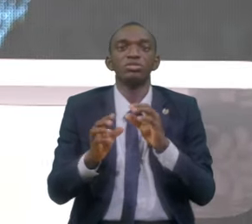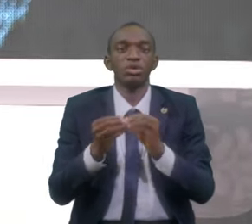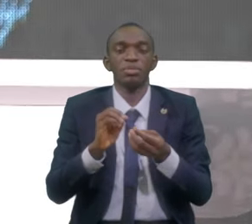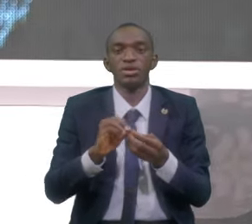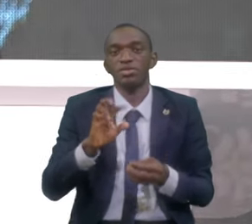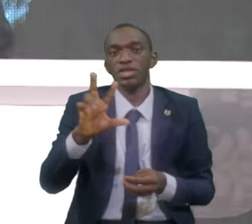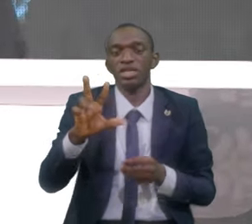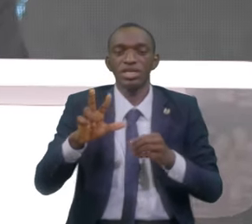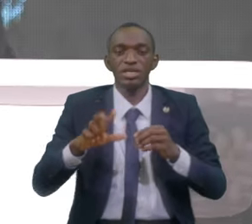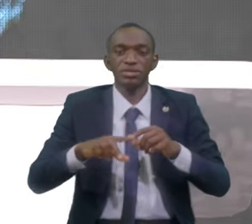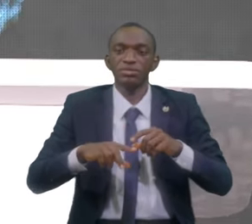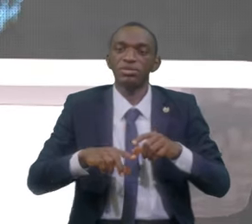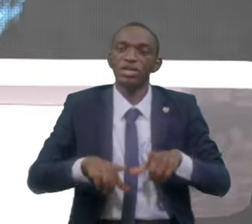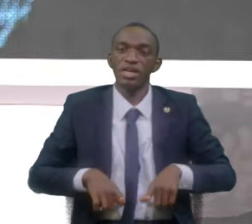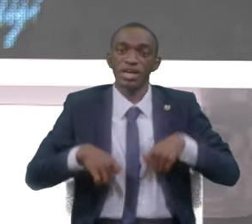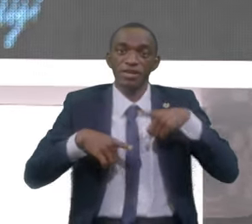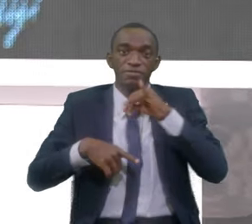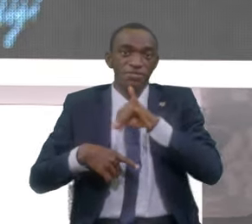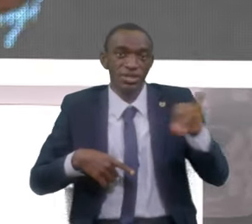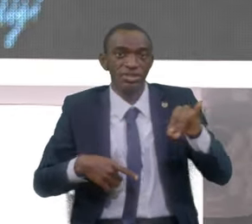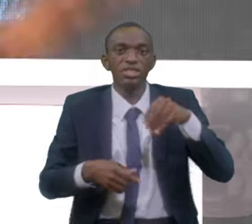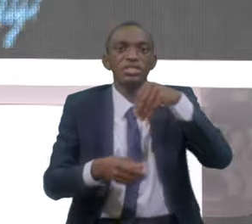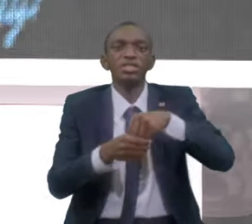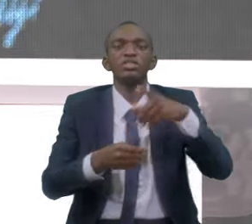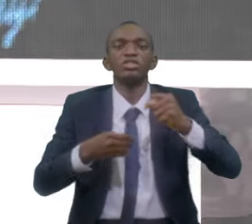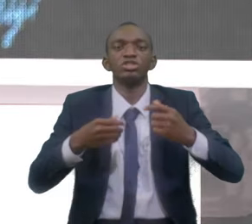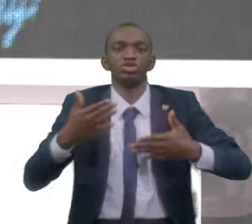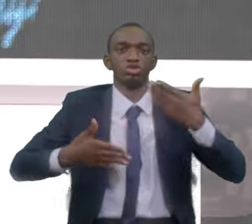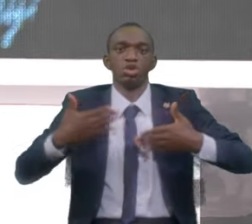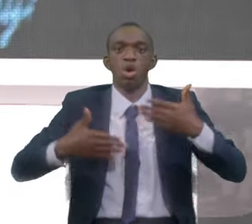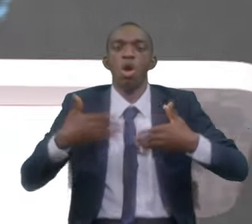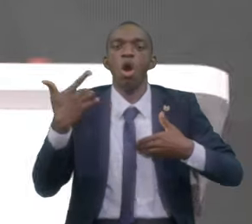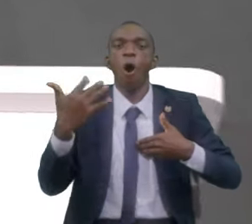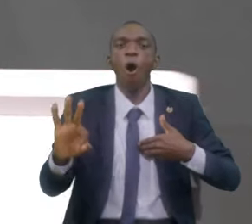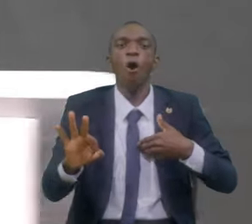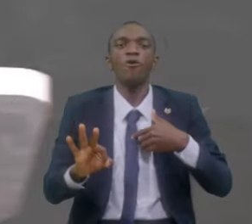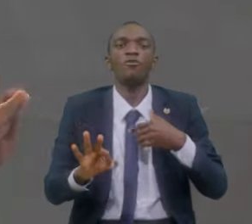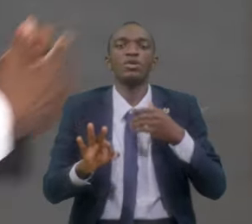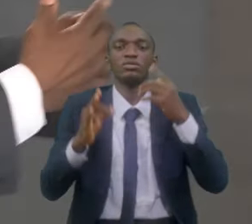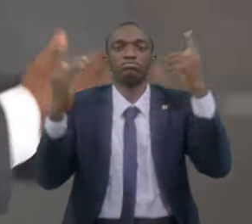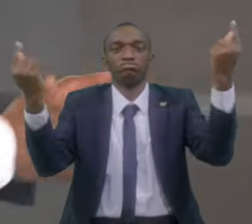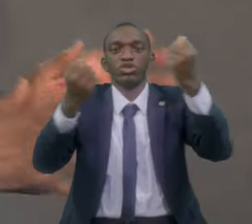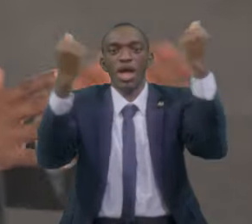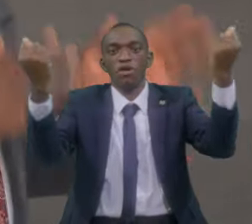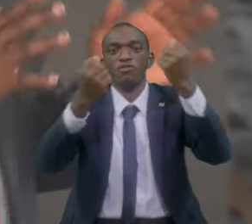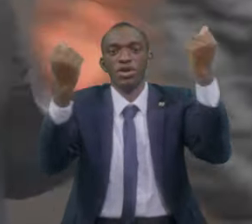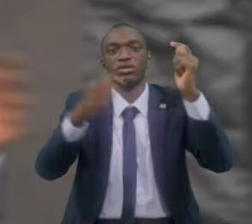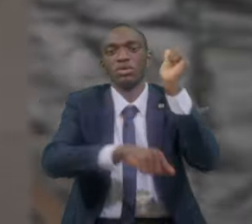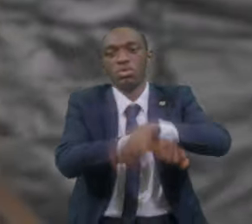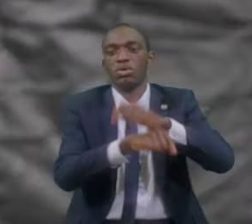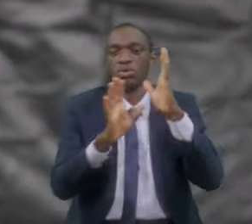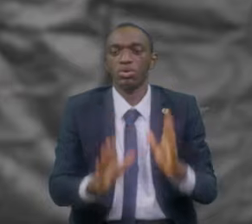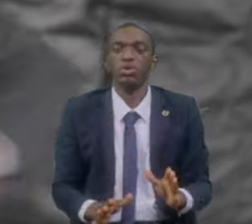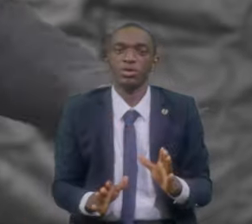joy of the triumphant conqueror. It's the one that makes us